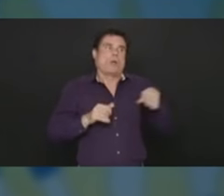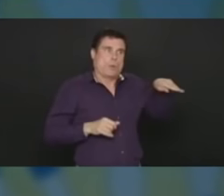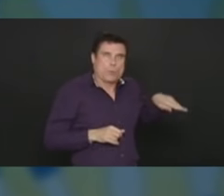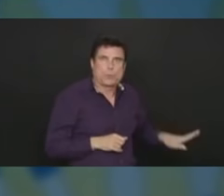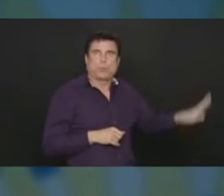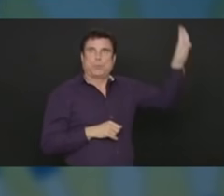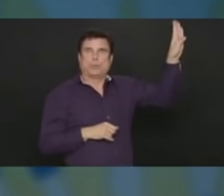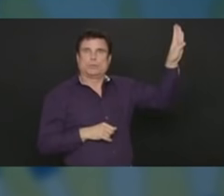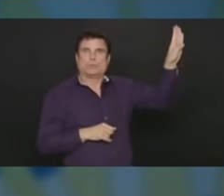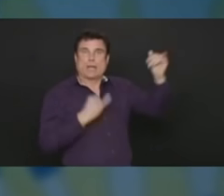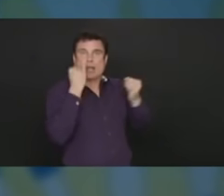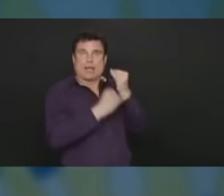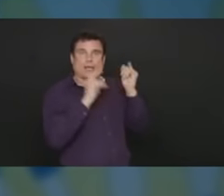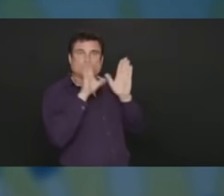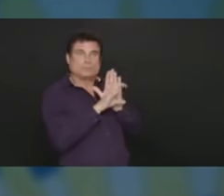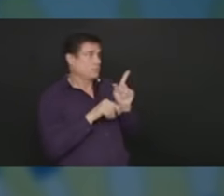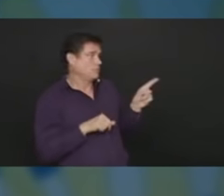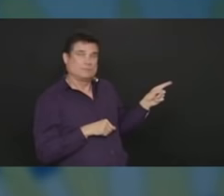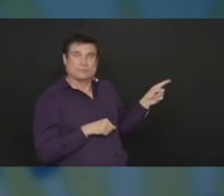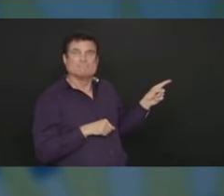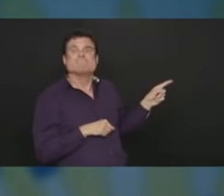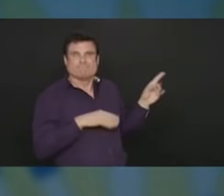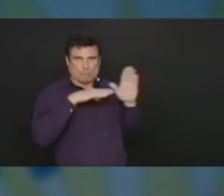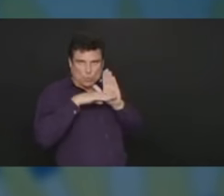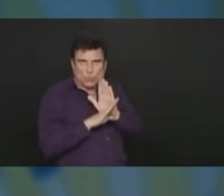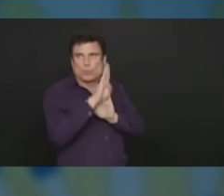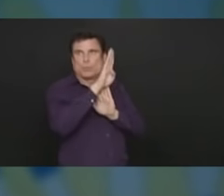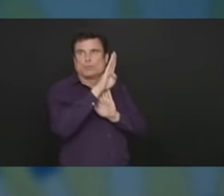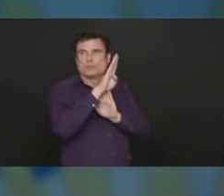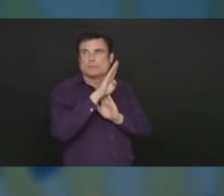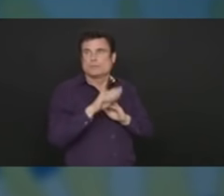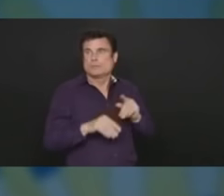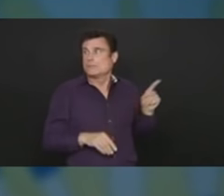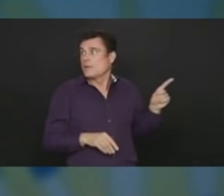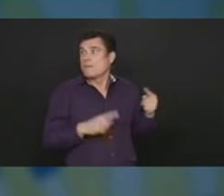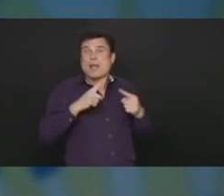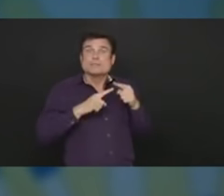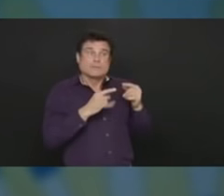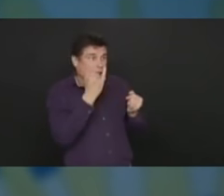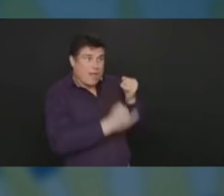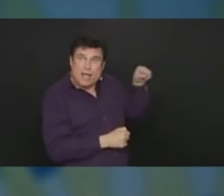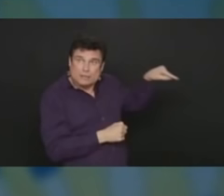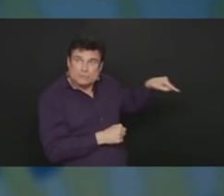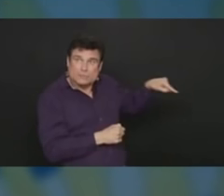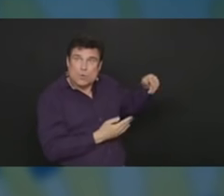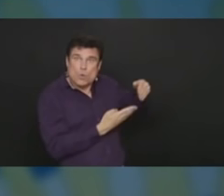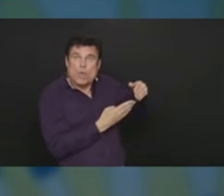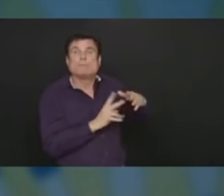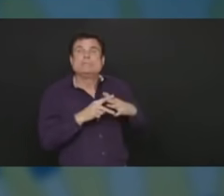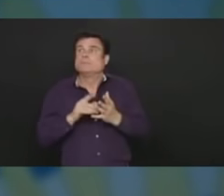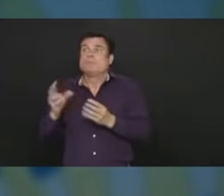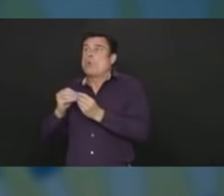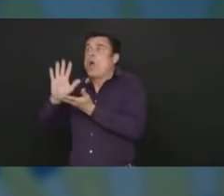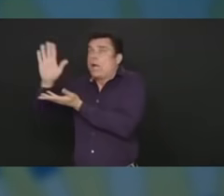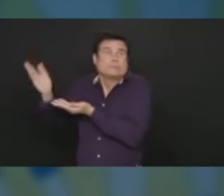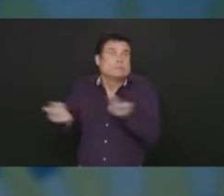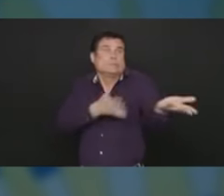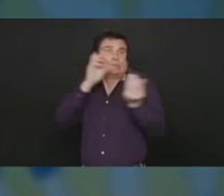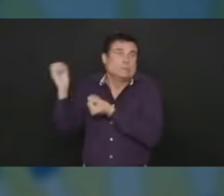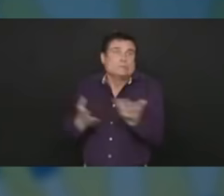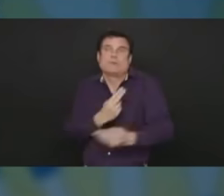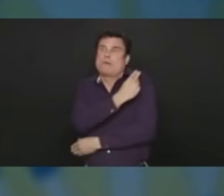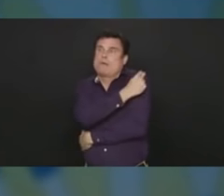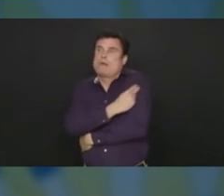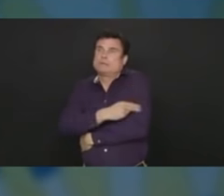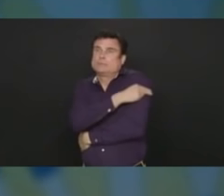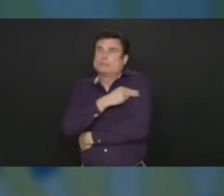that we've seen in other places around the world where we have a rapidly increasing outbreak, rapidly increased